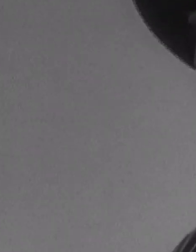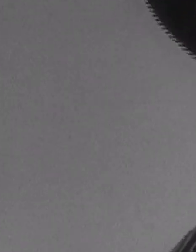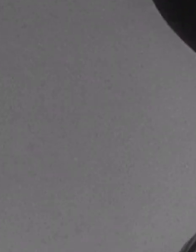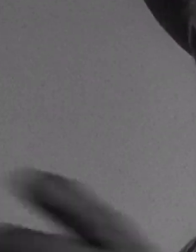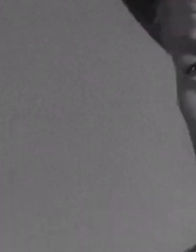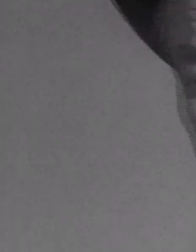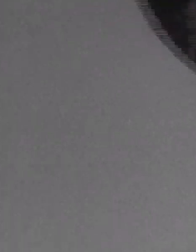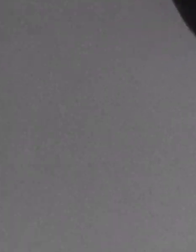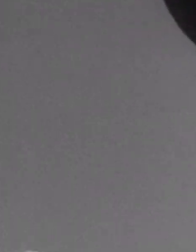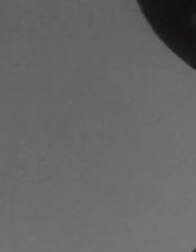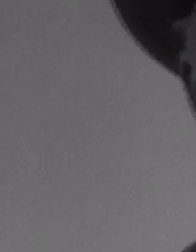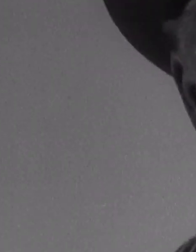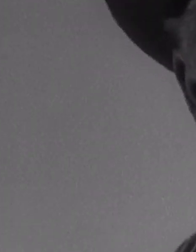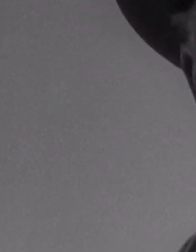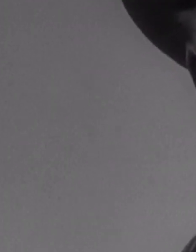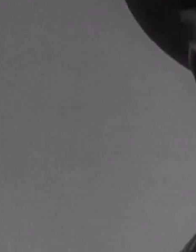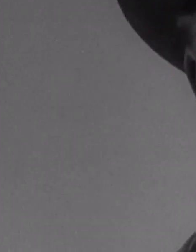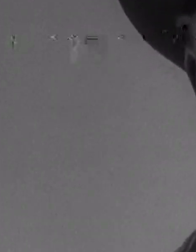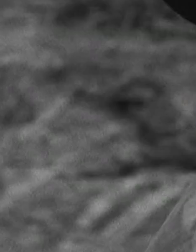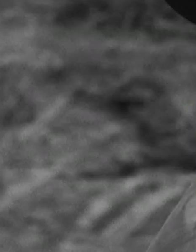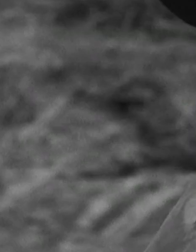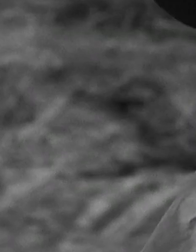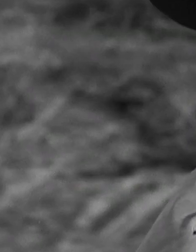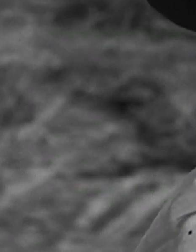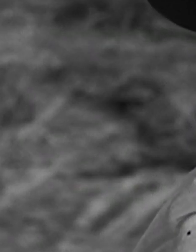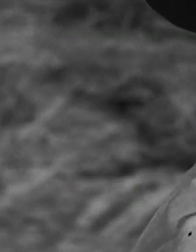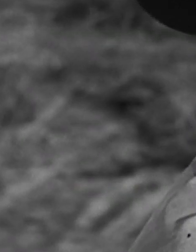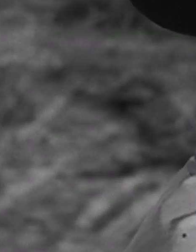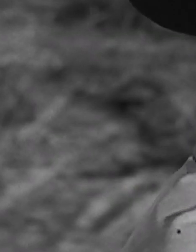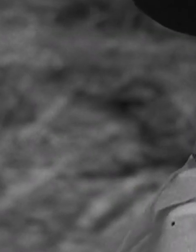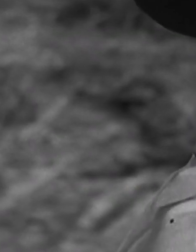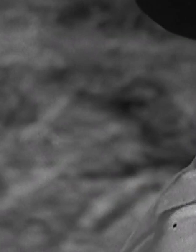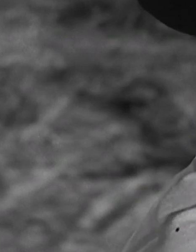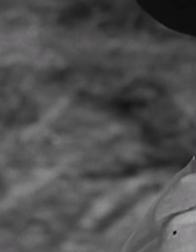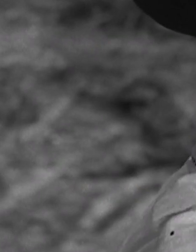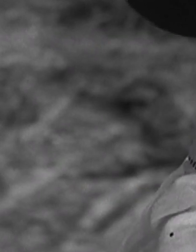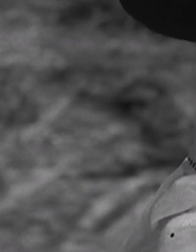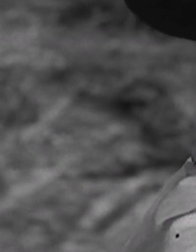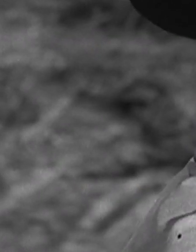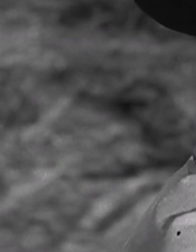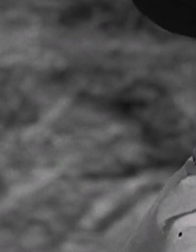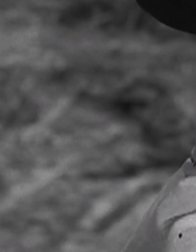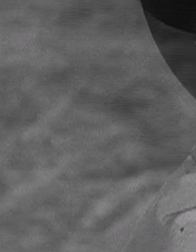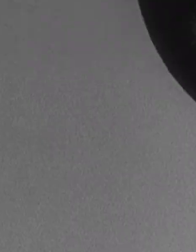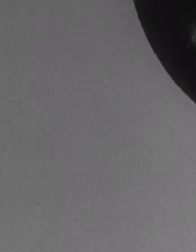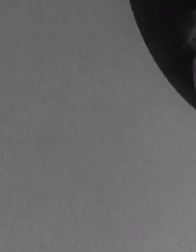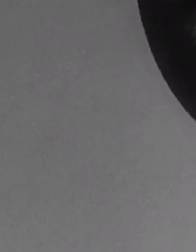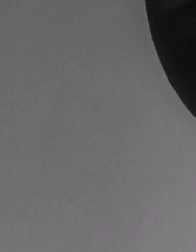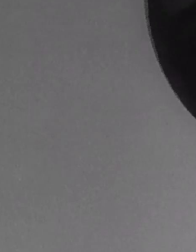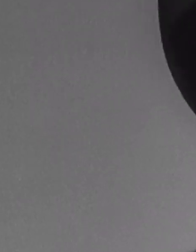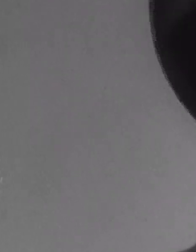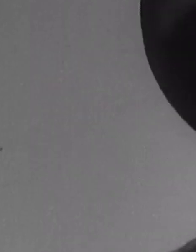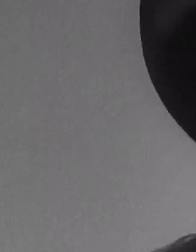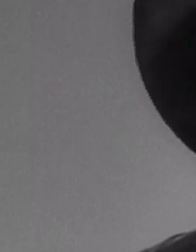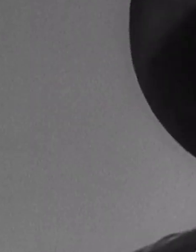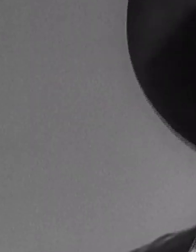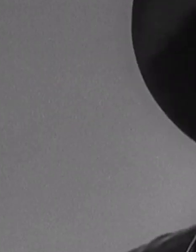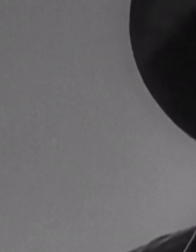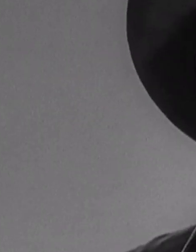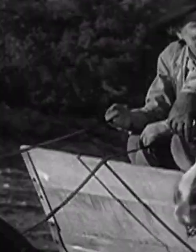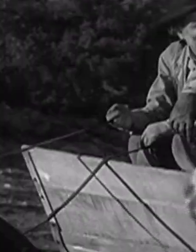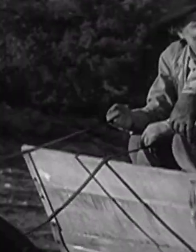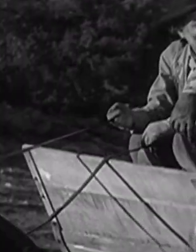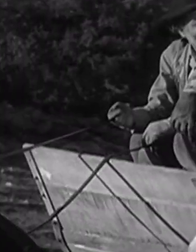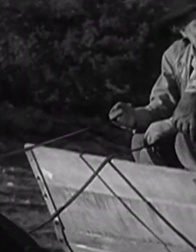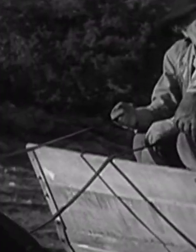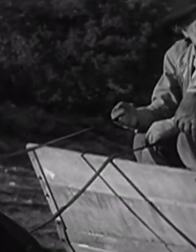women. You just get that mail in there and get yourself back here, you understand? You think you can get along without me for a couple of days? Well, we'll try real